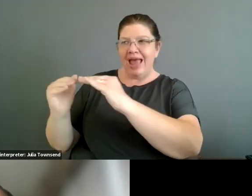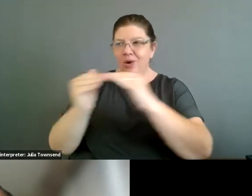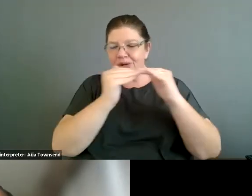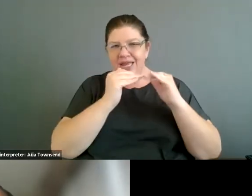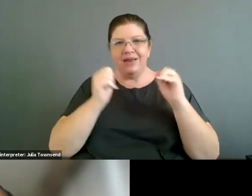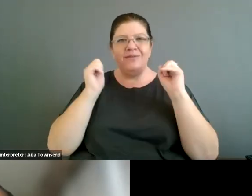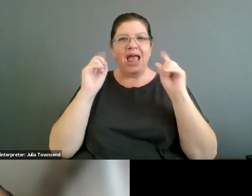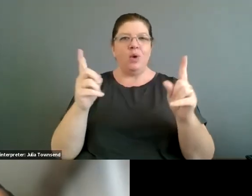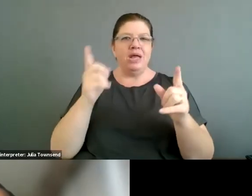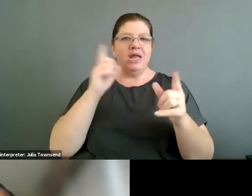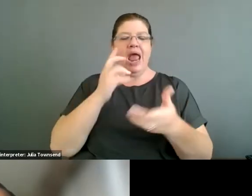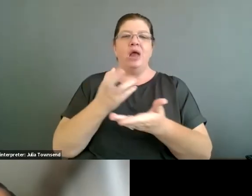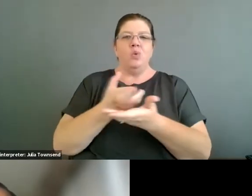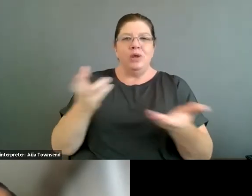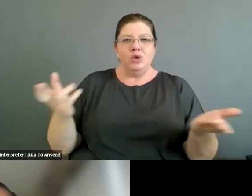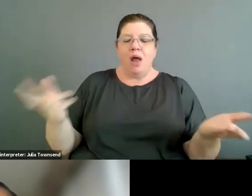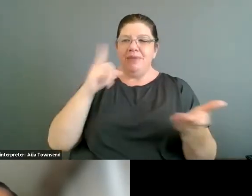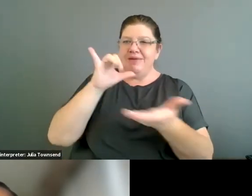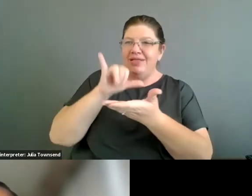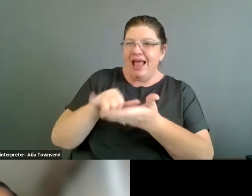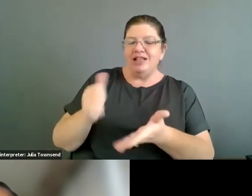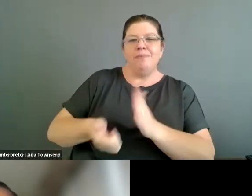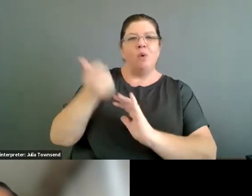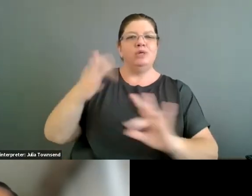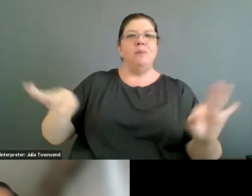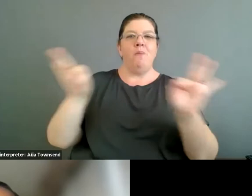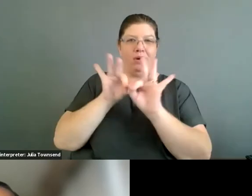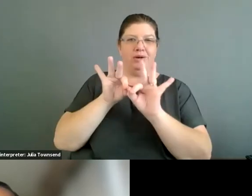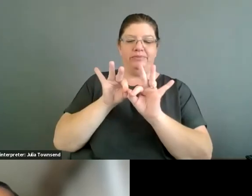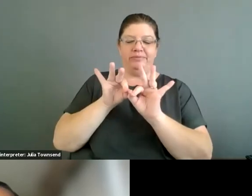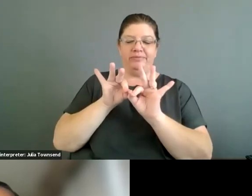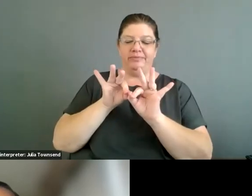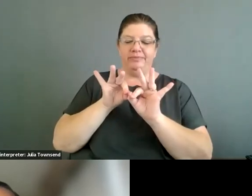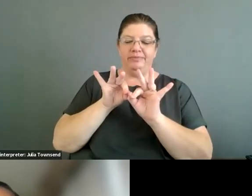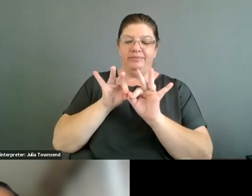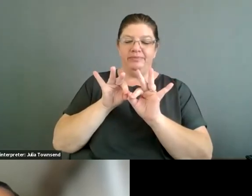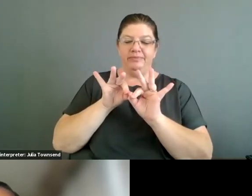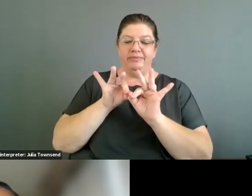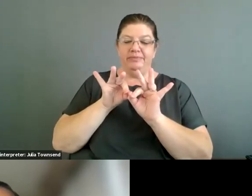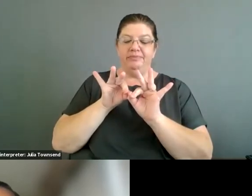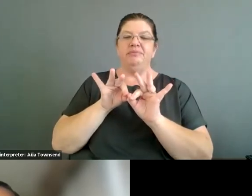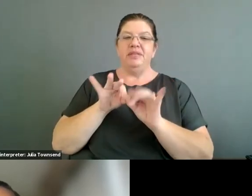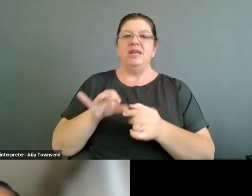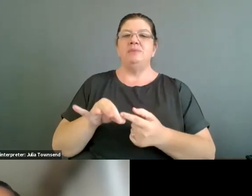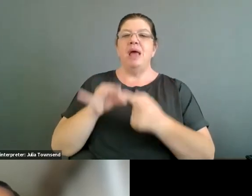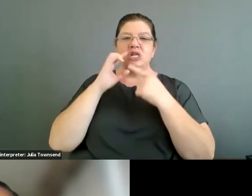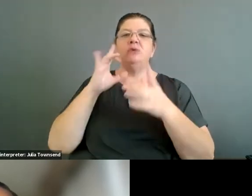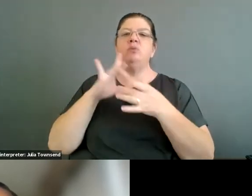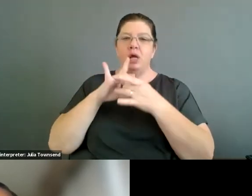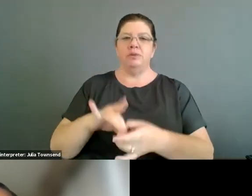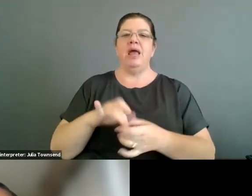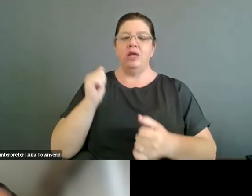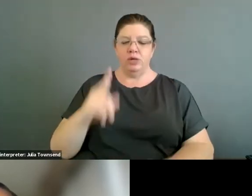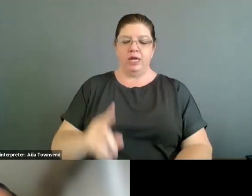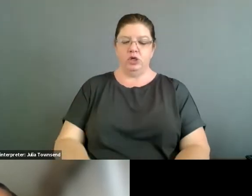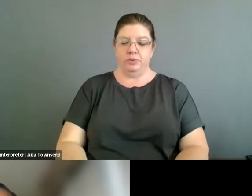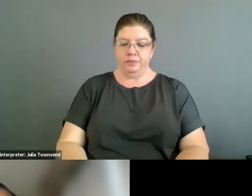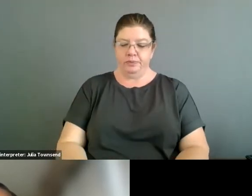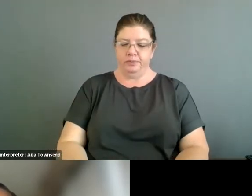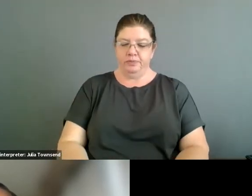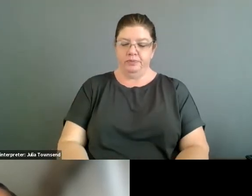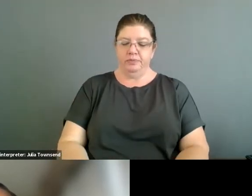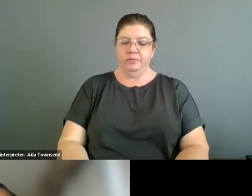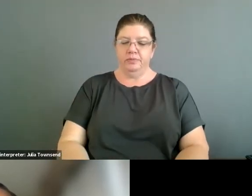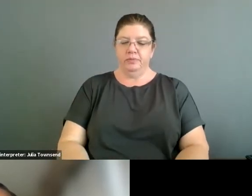education and resources. I believe that's the most important thing, especially when it comes to education. This is what provides opportunities for